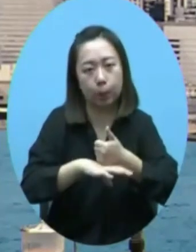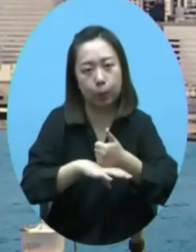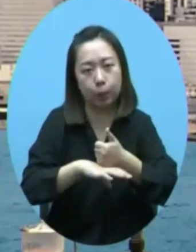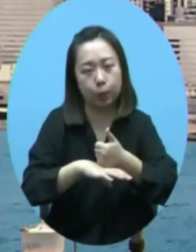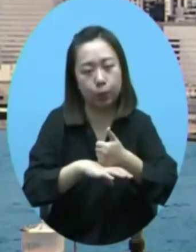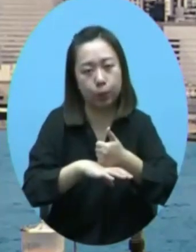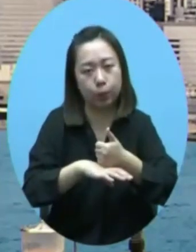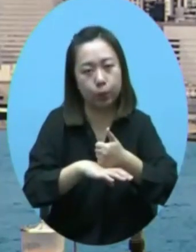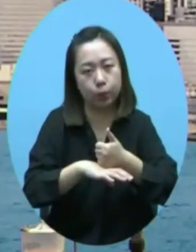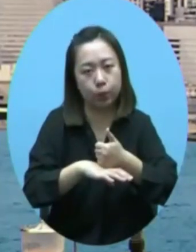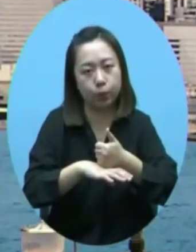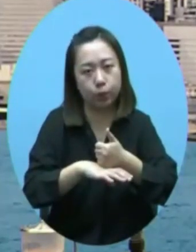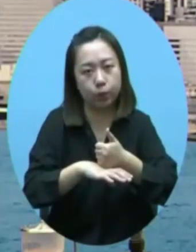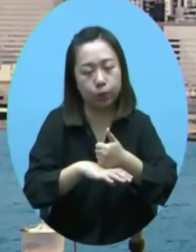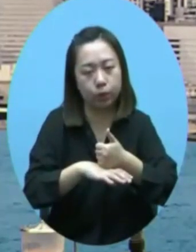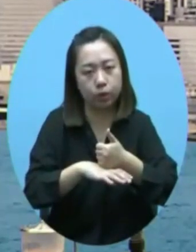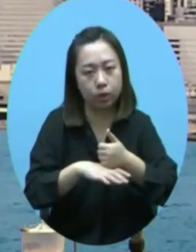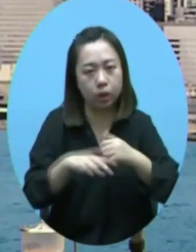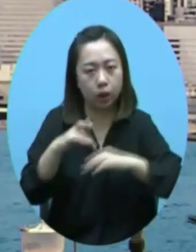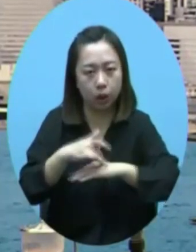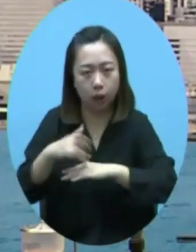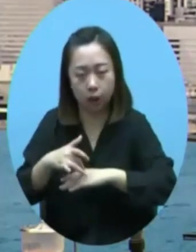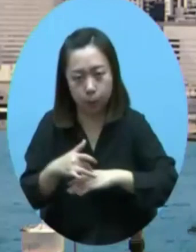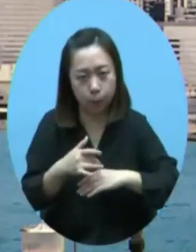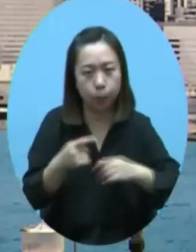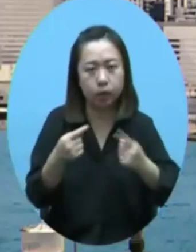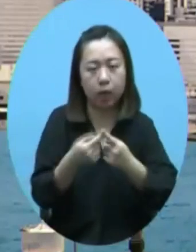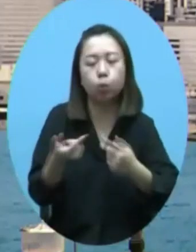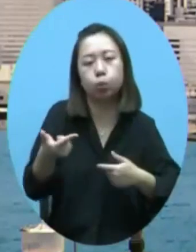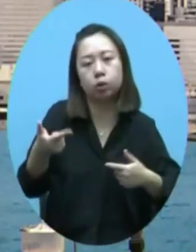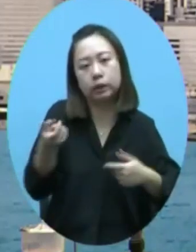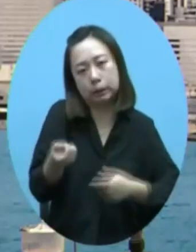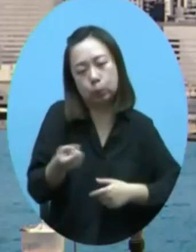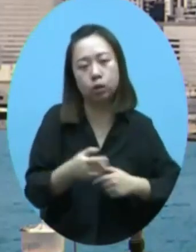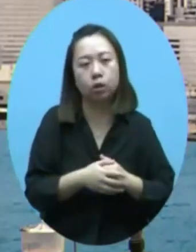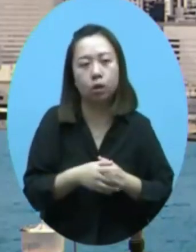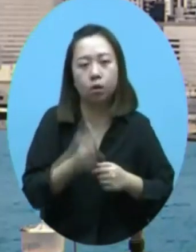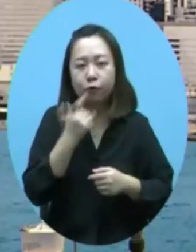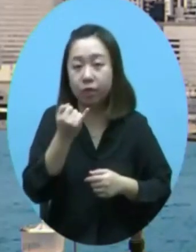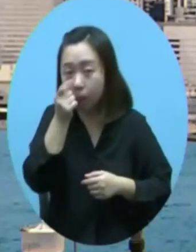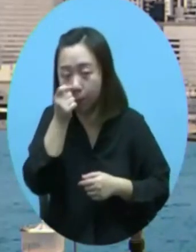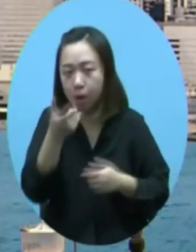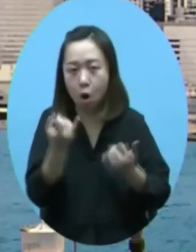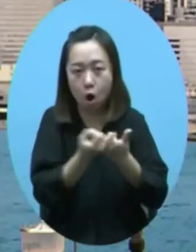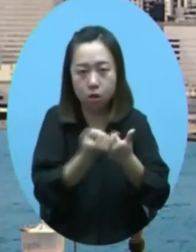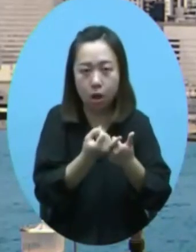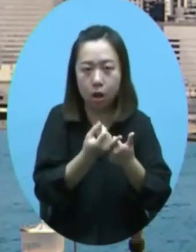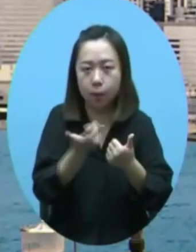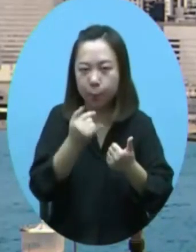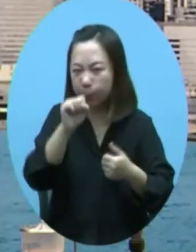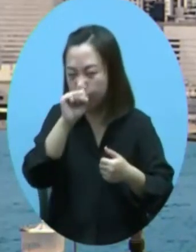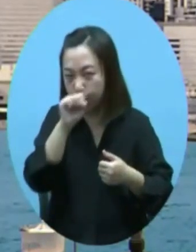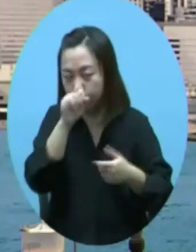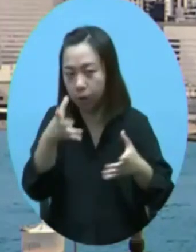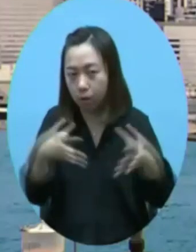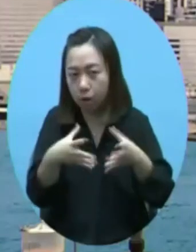wore masks in class the whole time. So the chance of having a close contact was rather small. But some